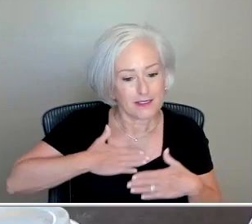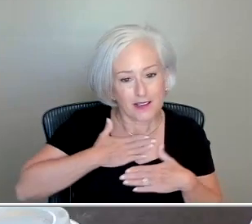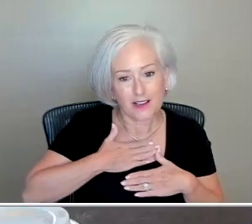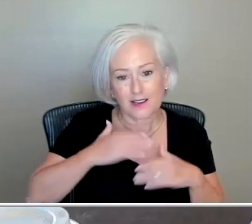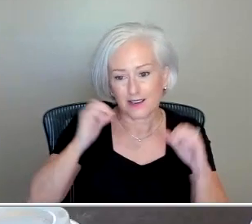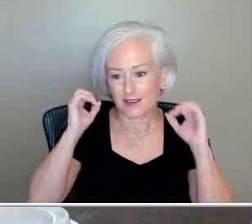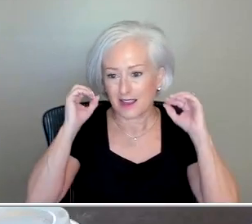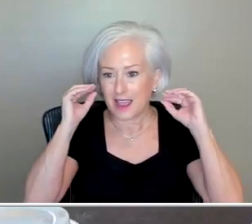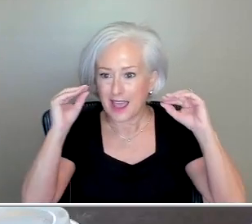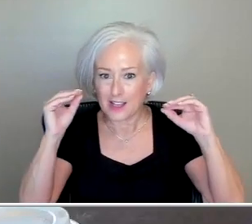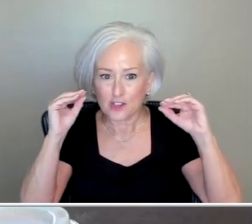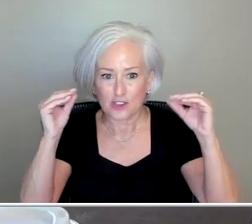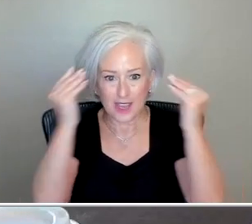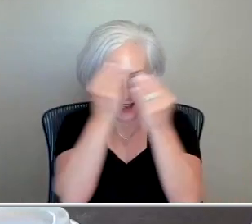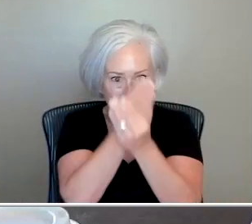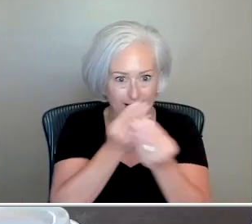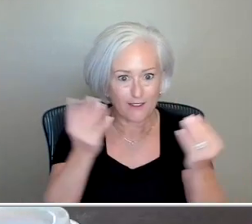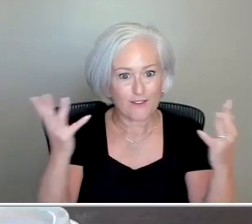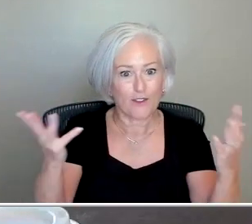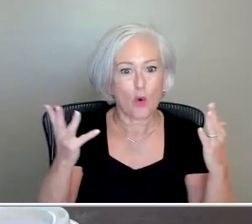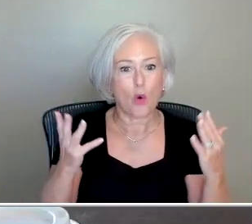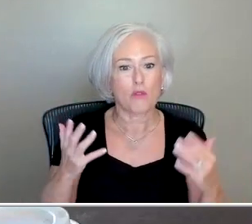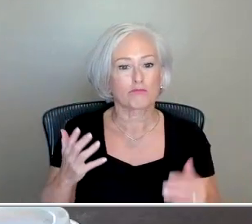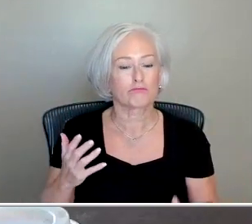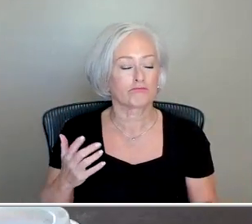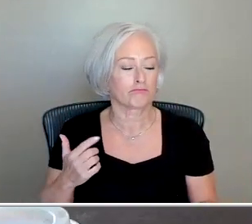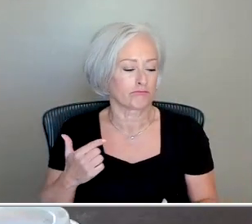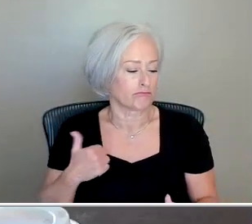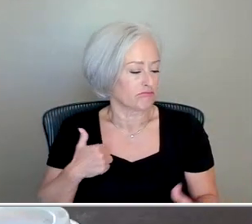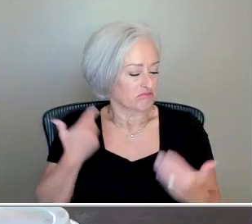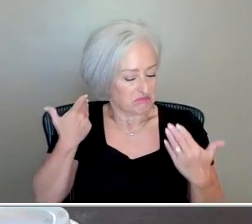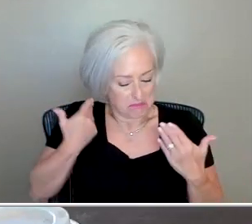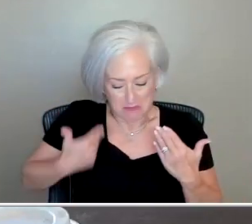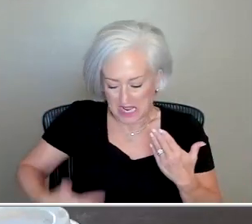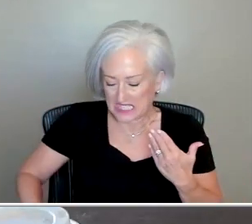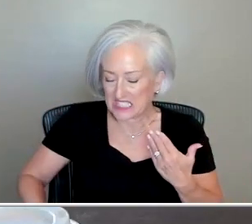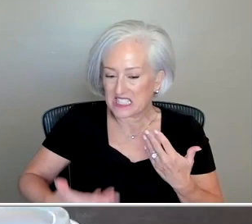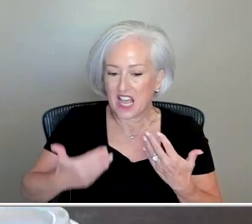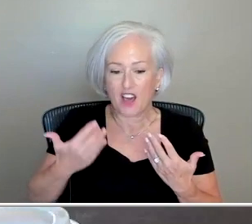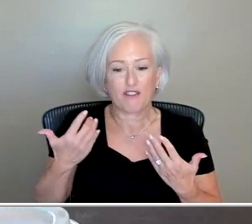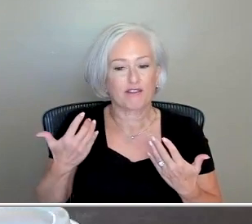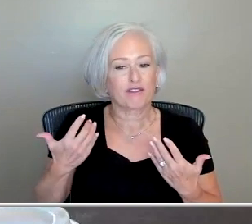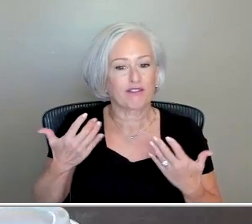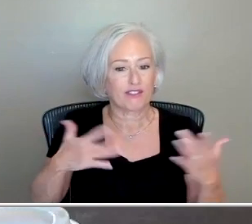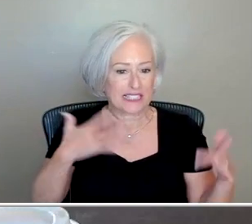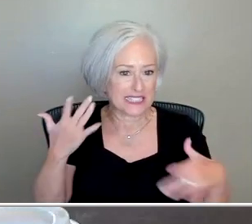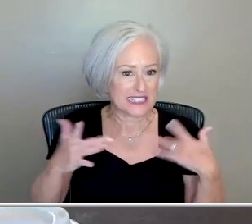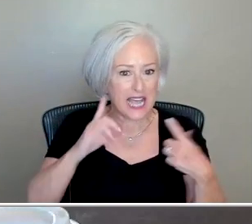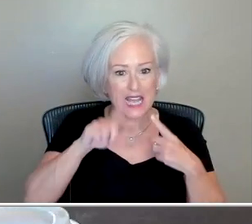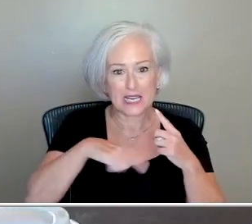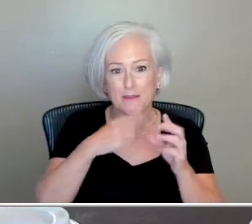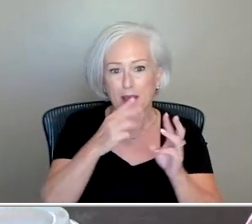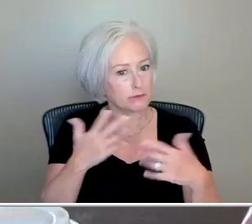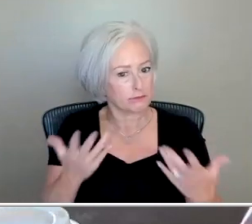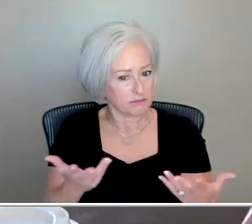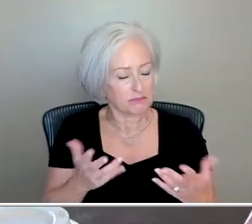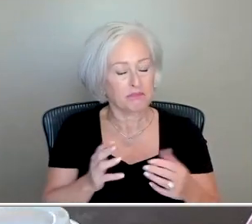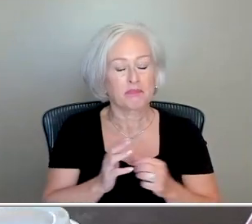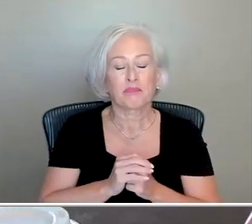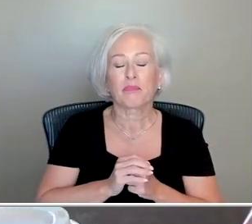So I'm just being myself, excited about the weather, and I do that. So I treated